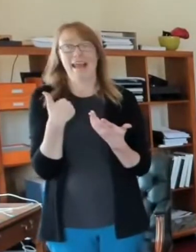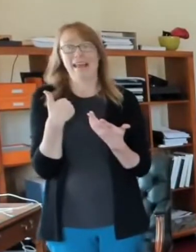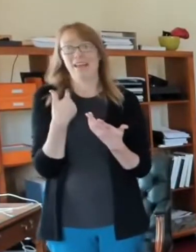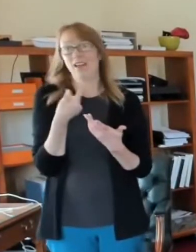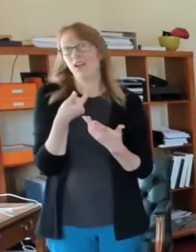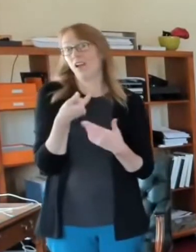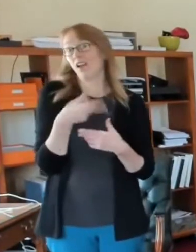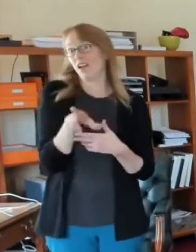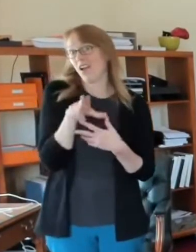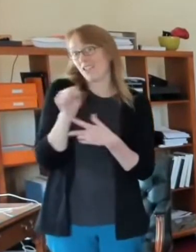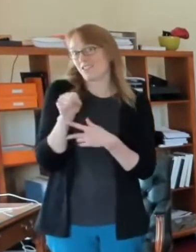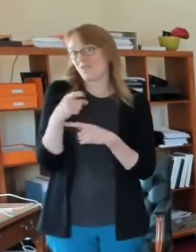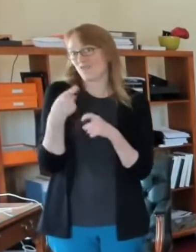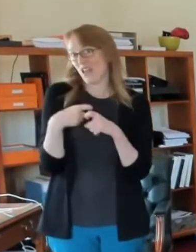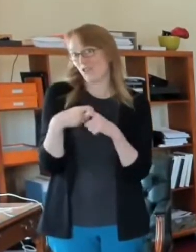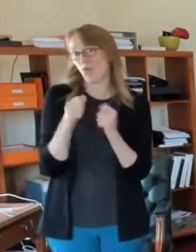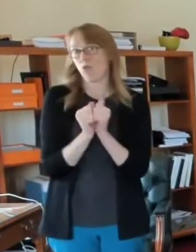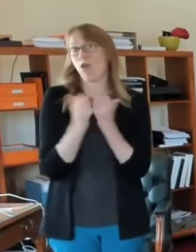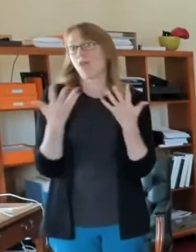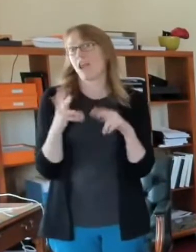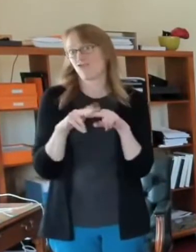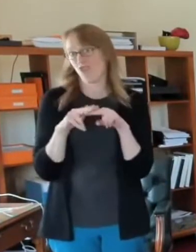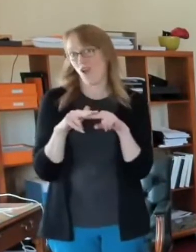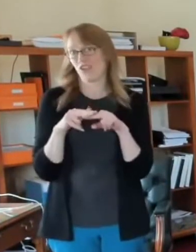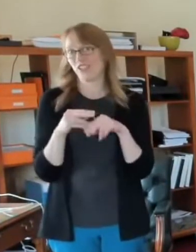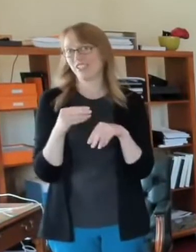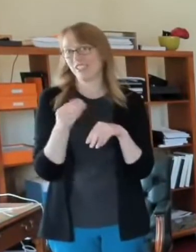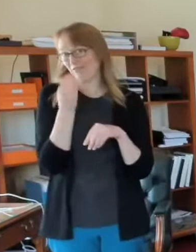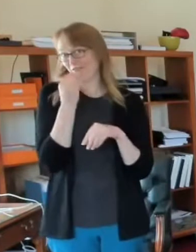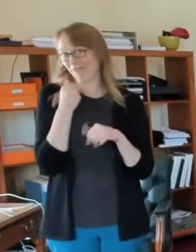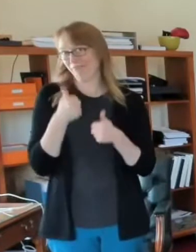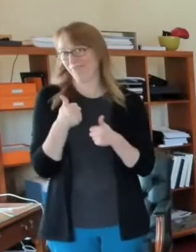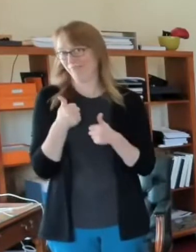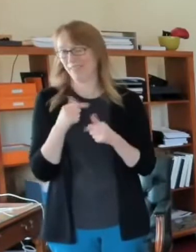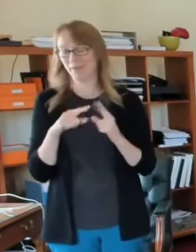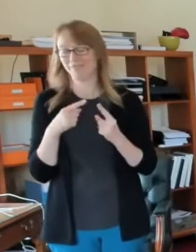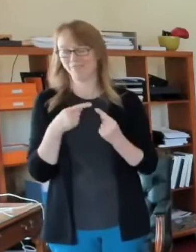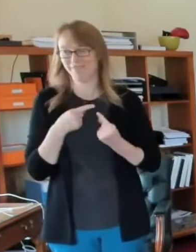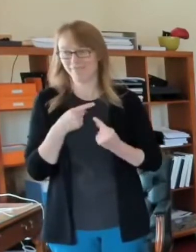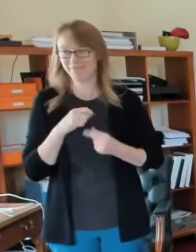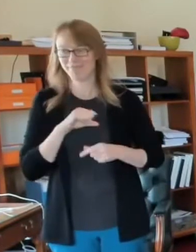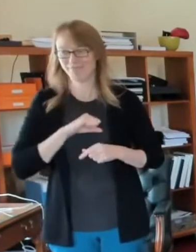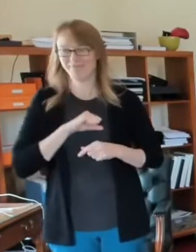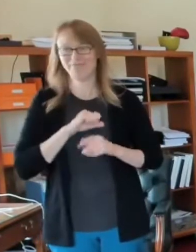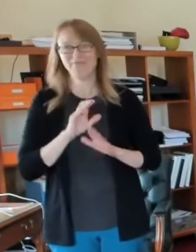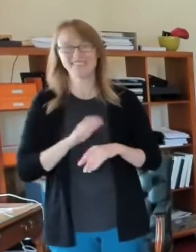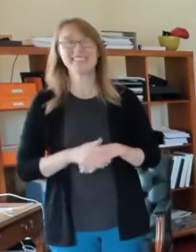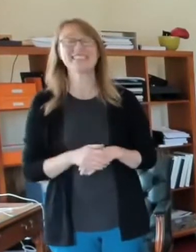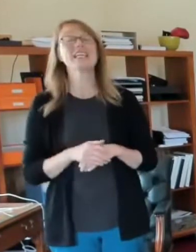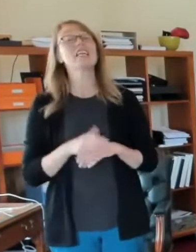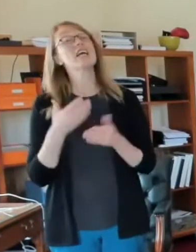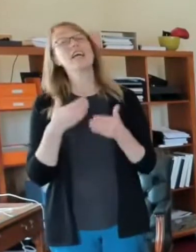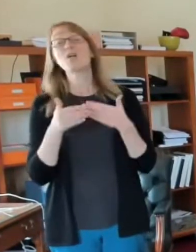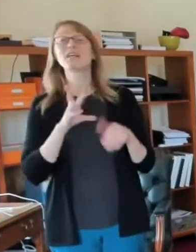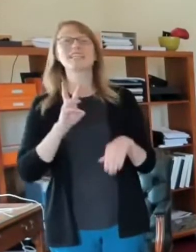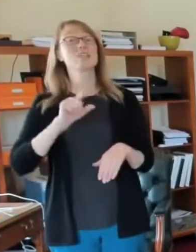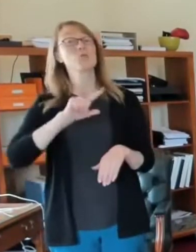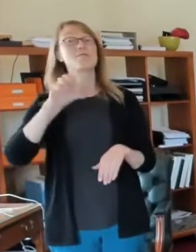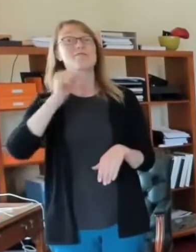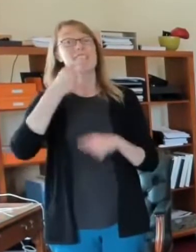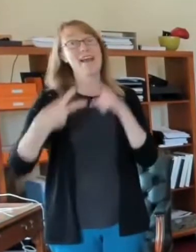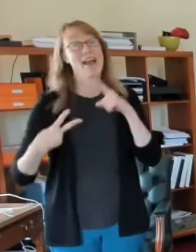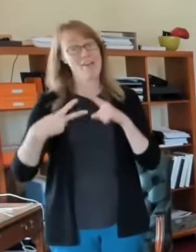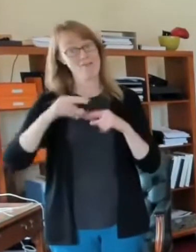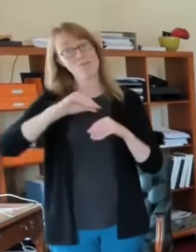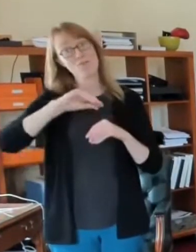salt on it. So it's giving me a little trouble here. So anyway, 61.5% of the people in the last 3 weeks